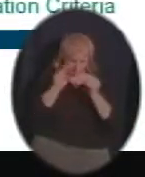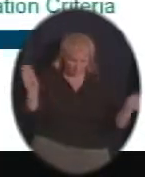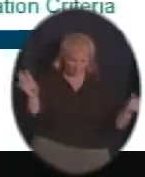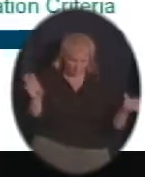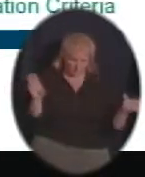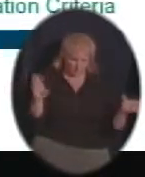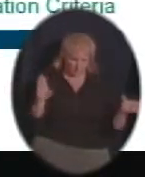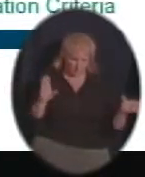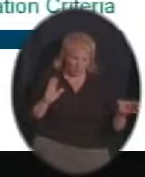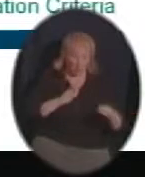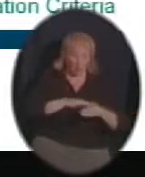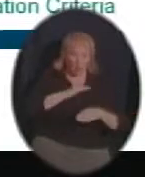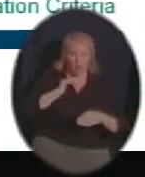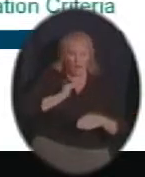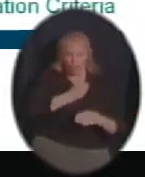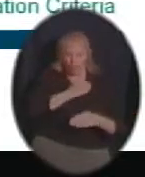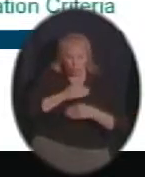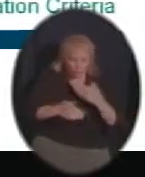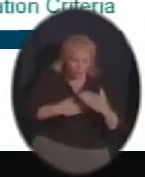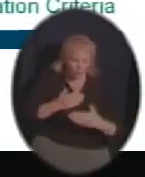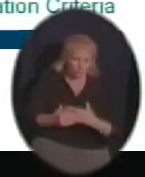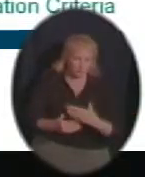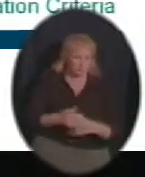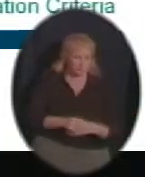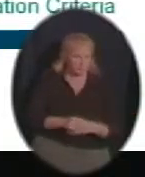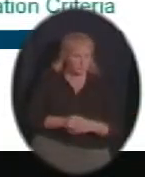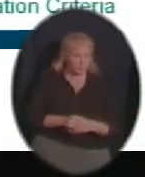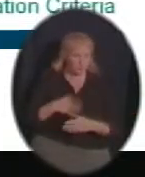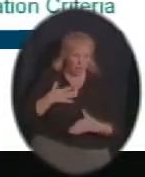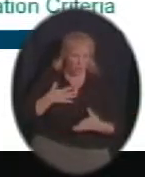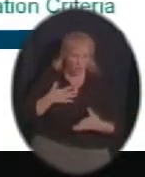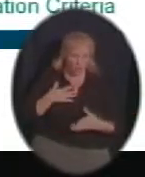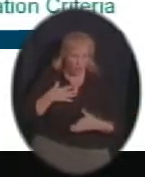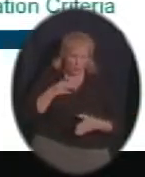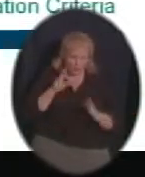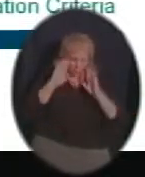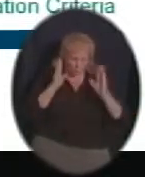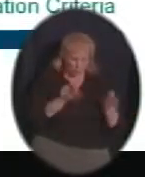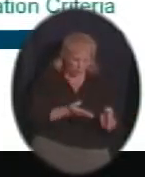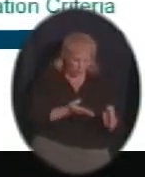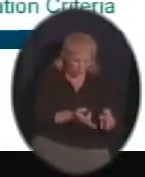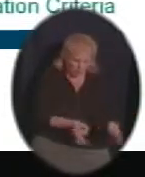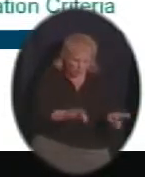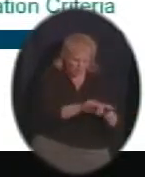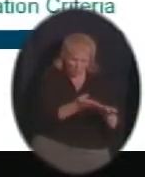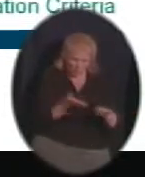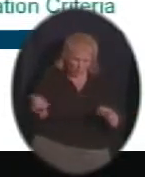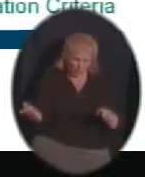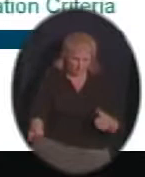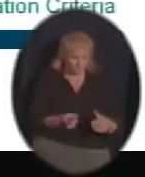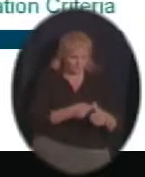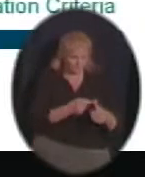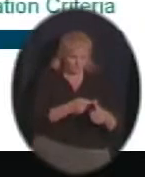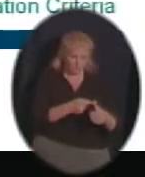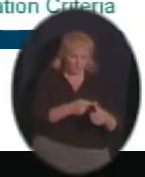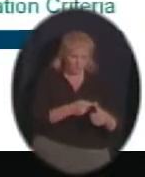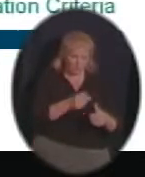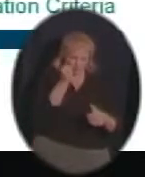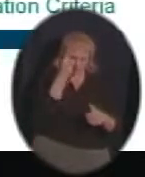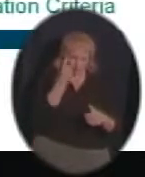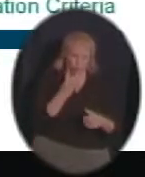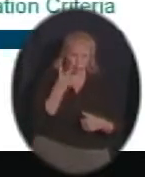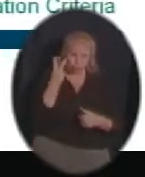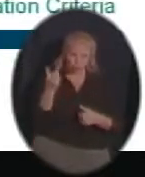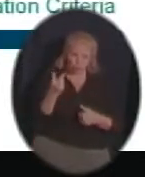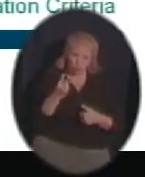that. Essentially, I'd like to point out some key items. Number one, that there have been 2 separate committees that have worked on